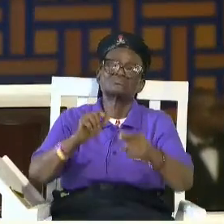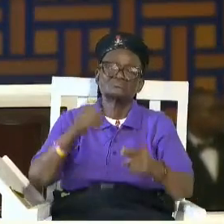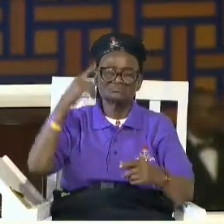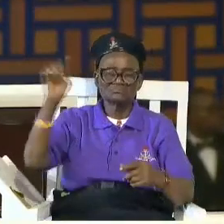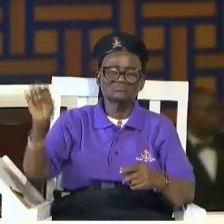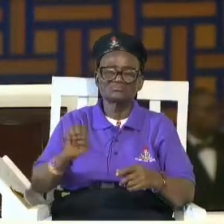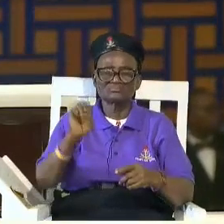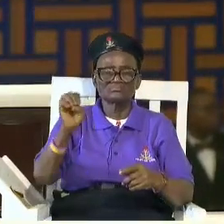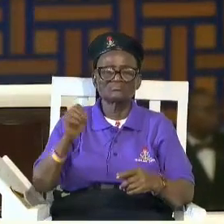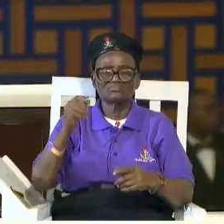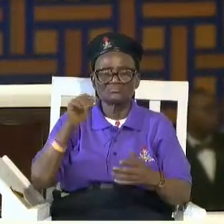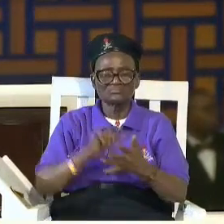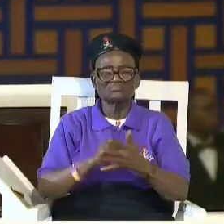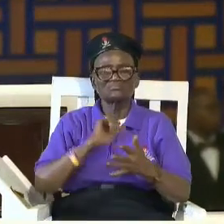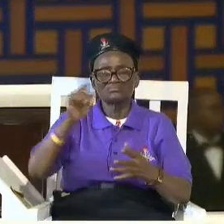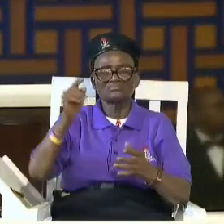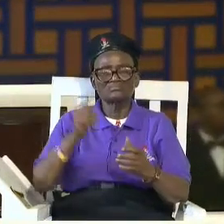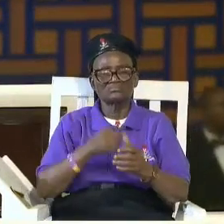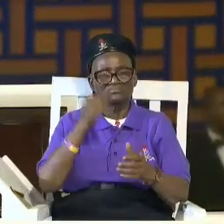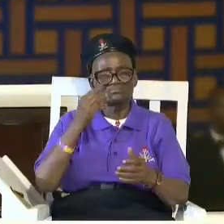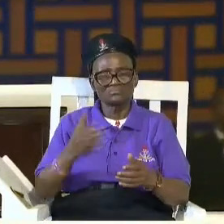That's the first thing we are going to do.